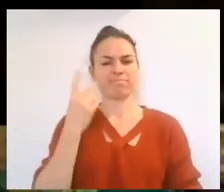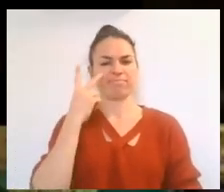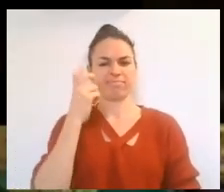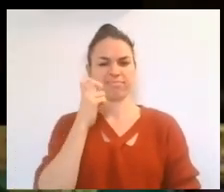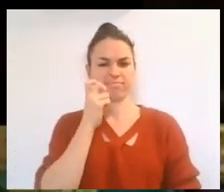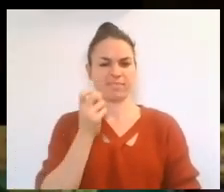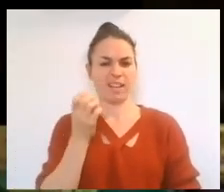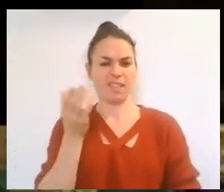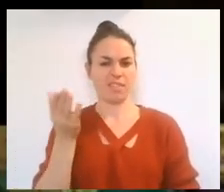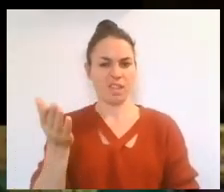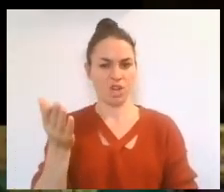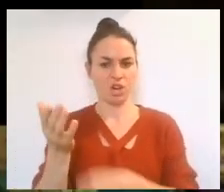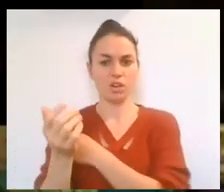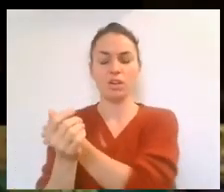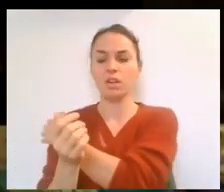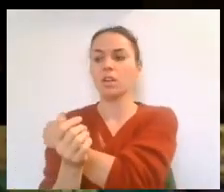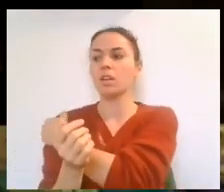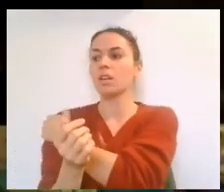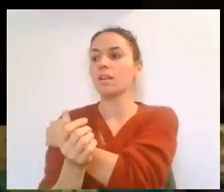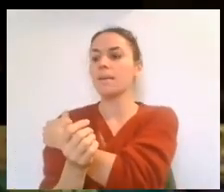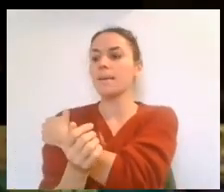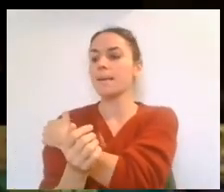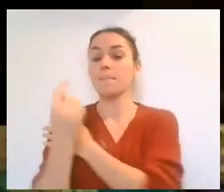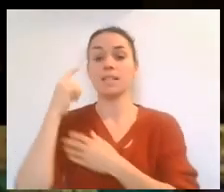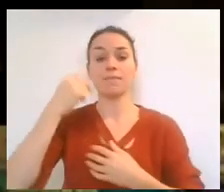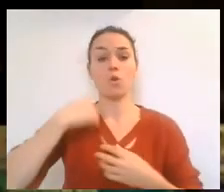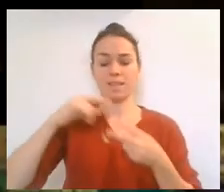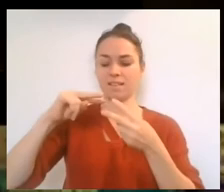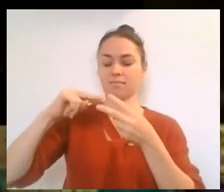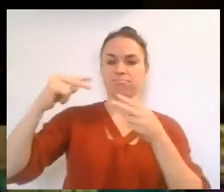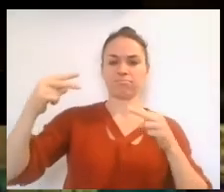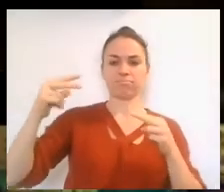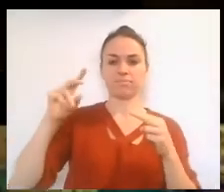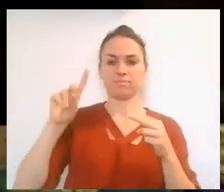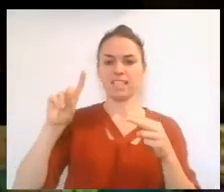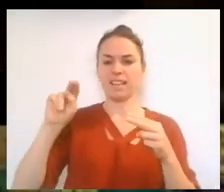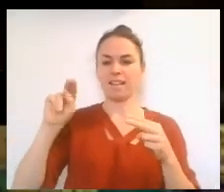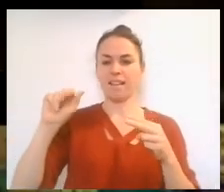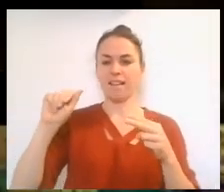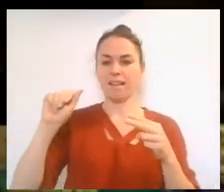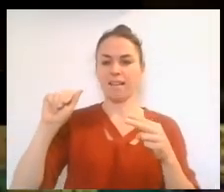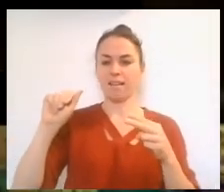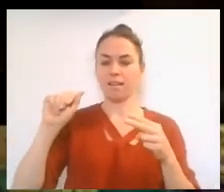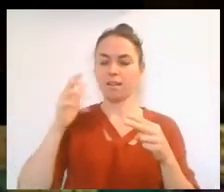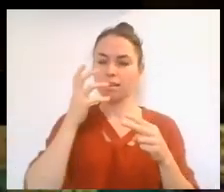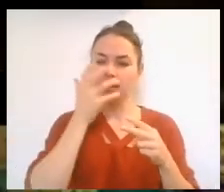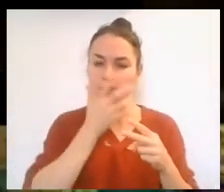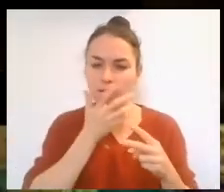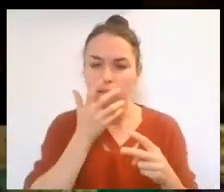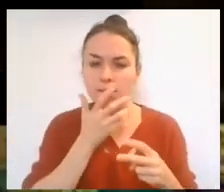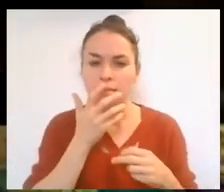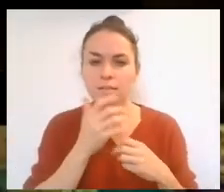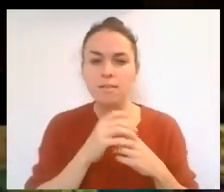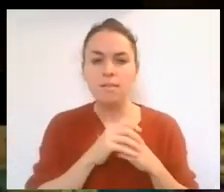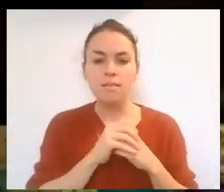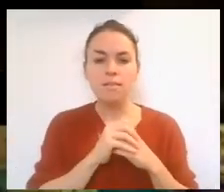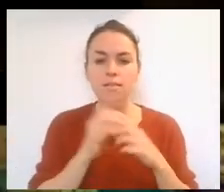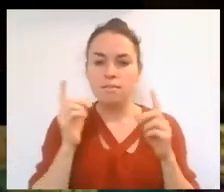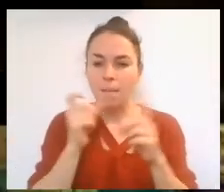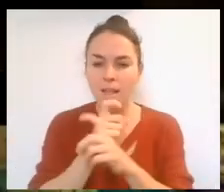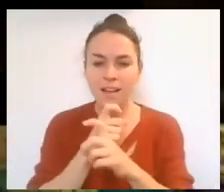double helical structure of DNA always seemed so unusual to me. I thought, this is just